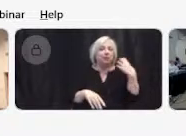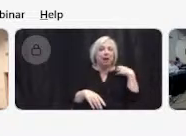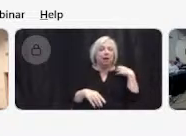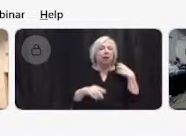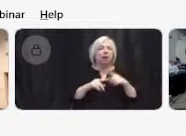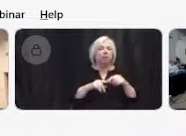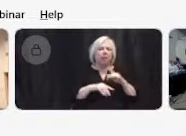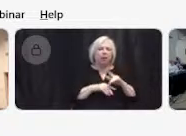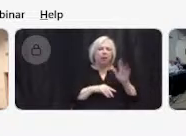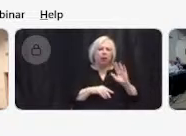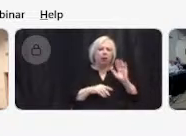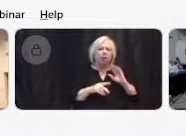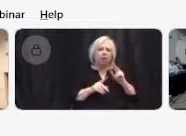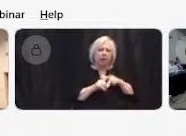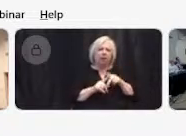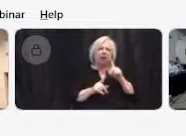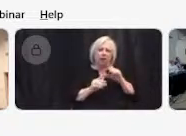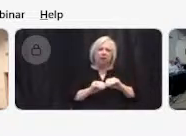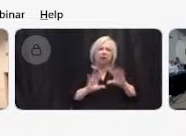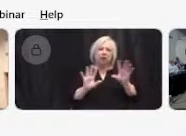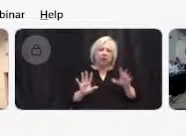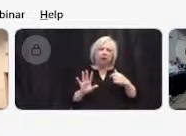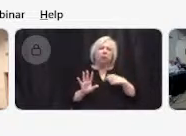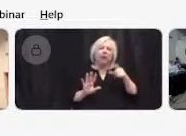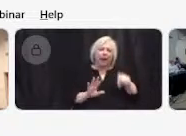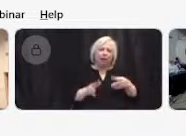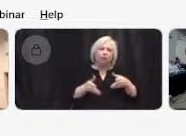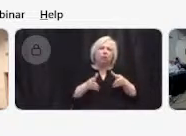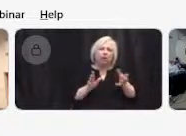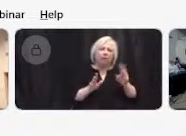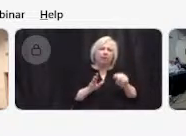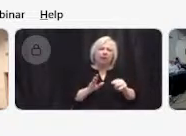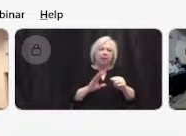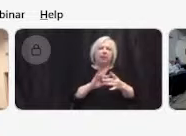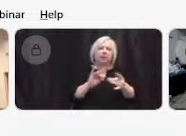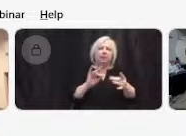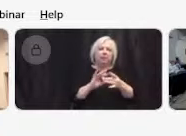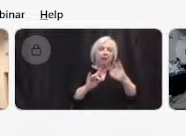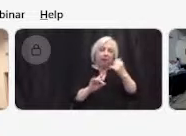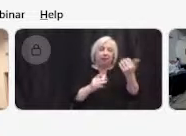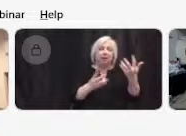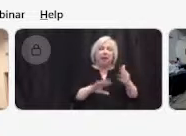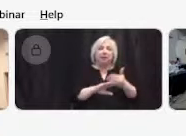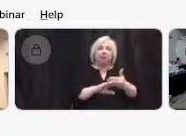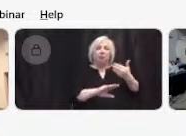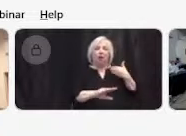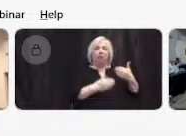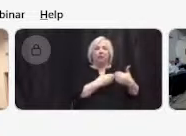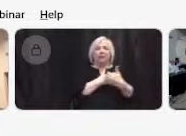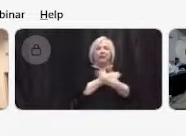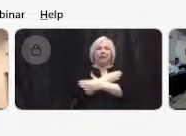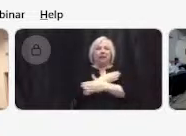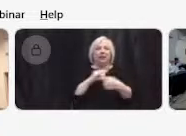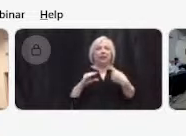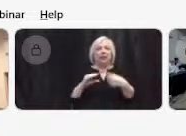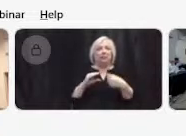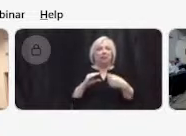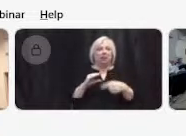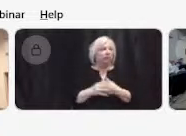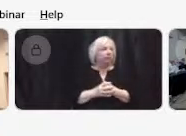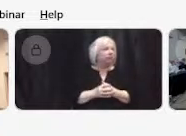earlier application, I think it was pretty clear we had to let them be heard because they had sent an email and we didn't have green cards at the